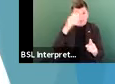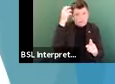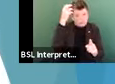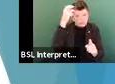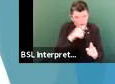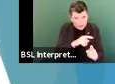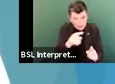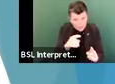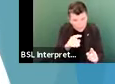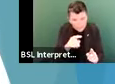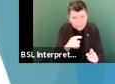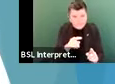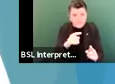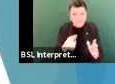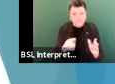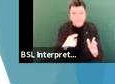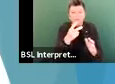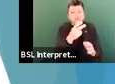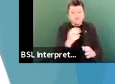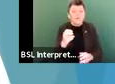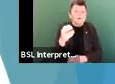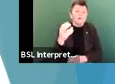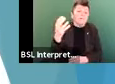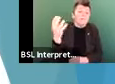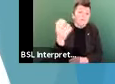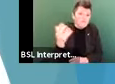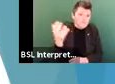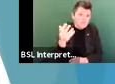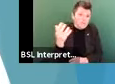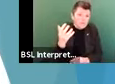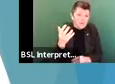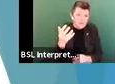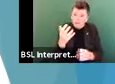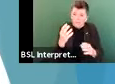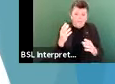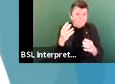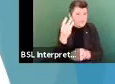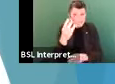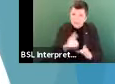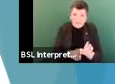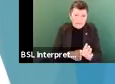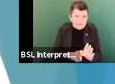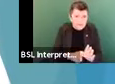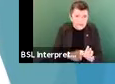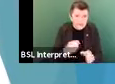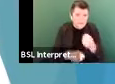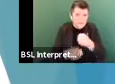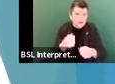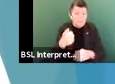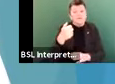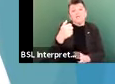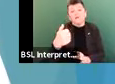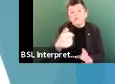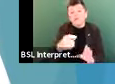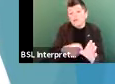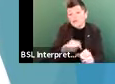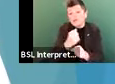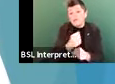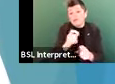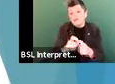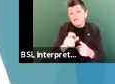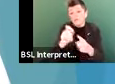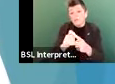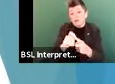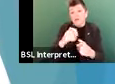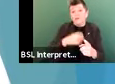Today, or in 2015, it's no longer 3 years, it's 6 years of GDP you need to build